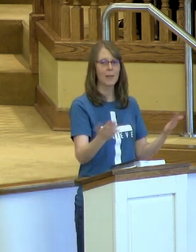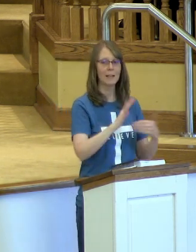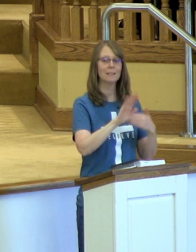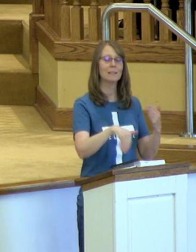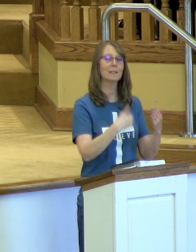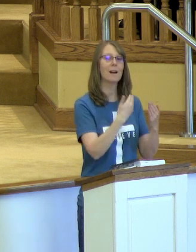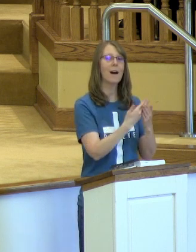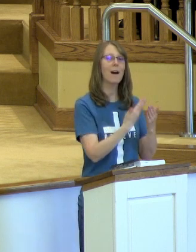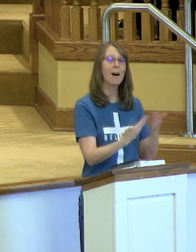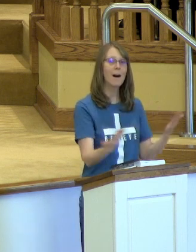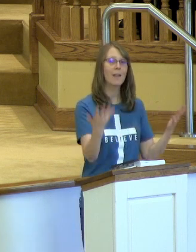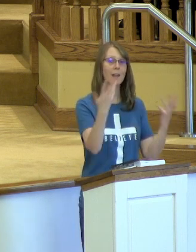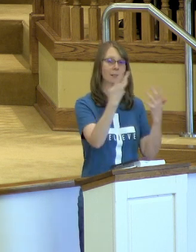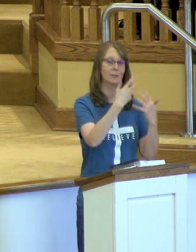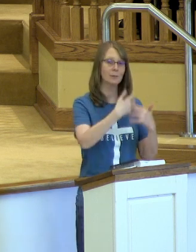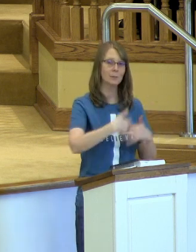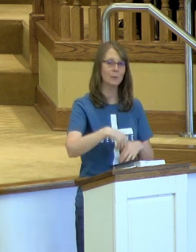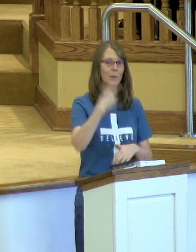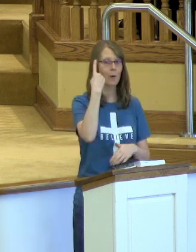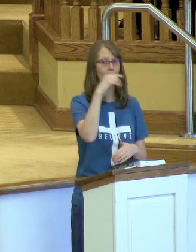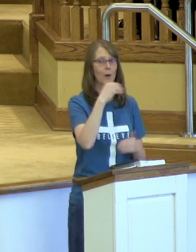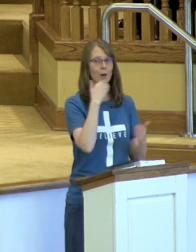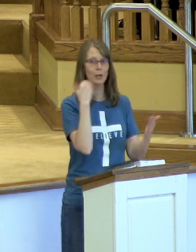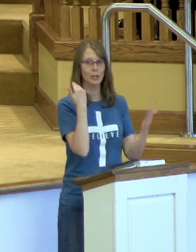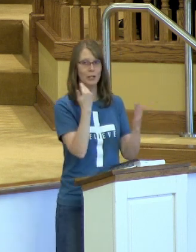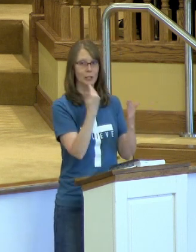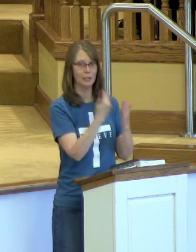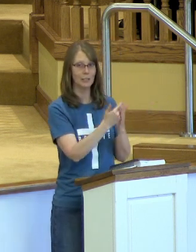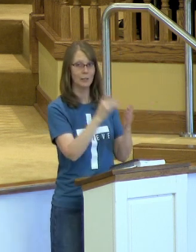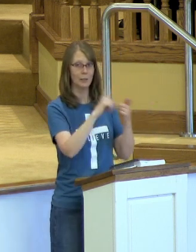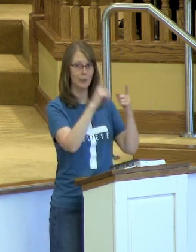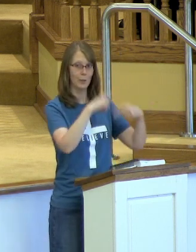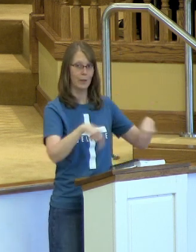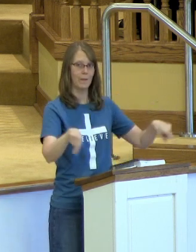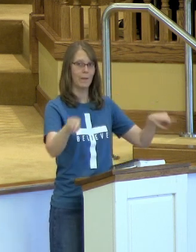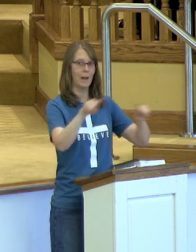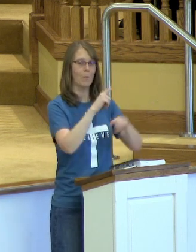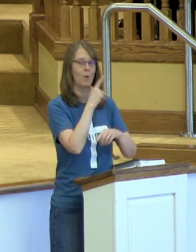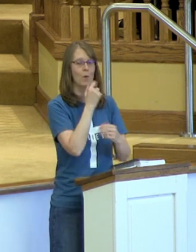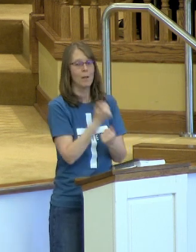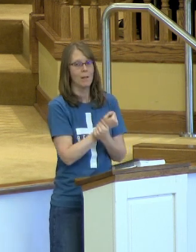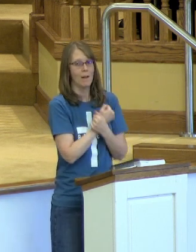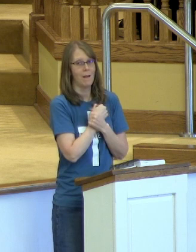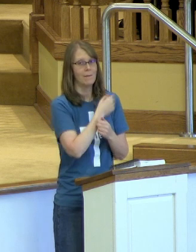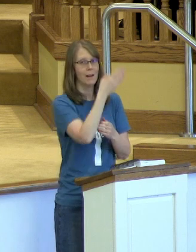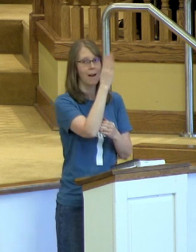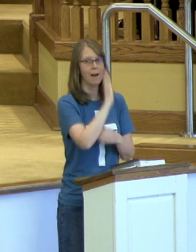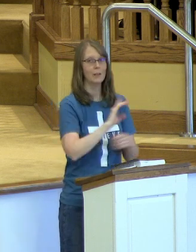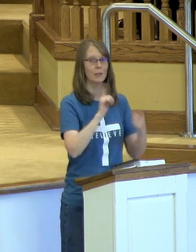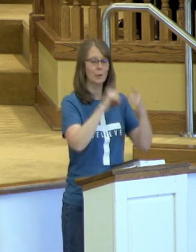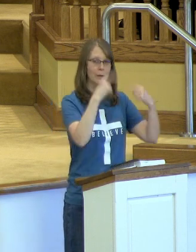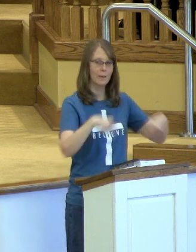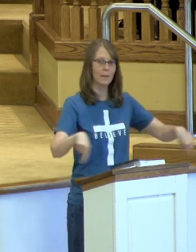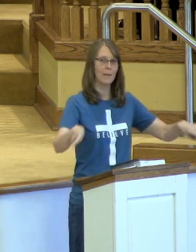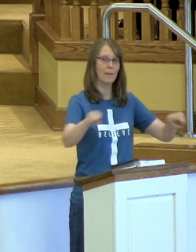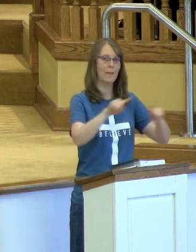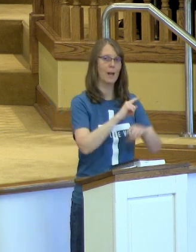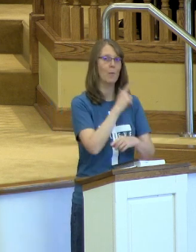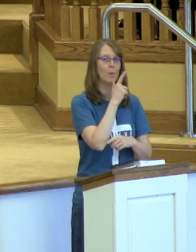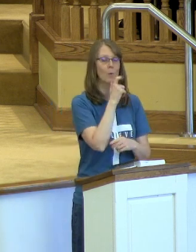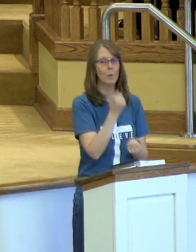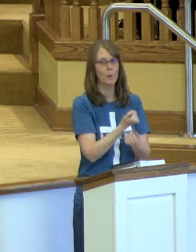all things work together for good. To them that love God, to them